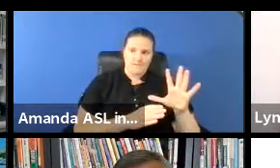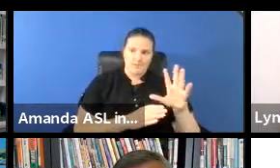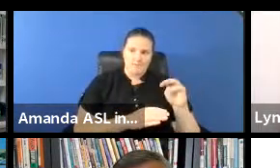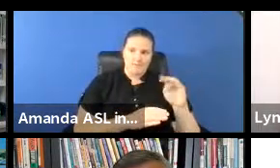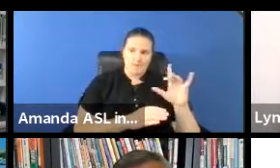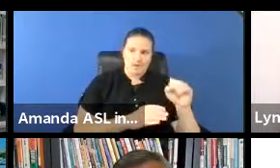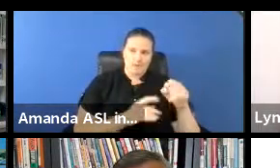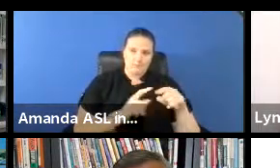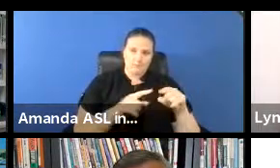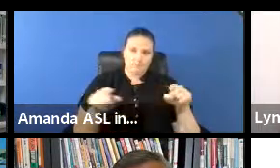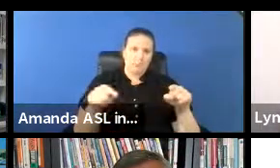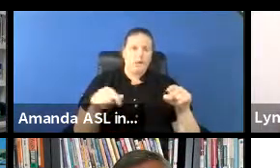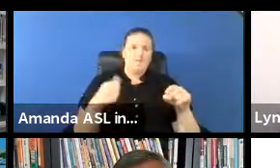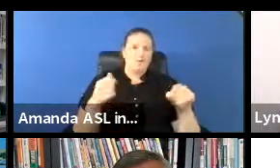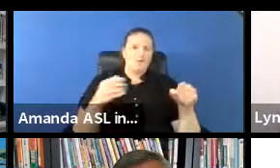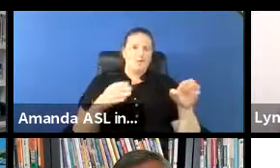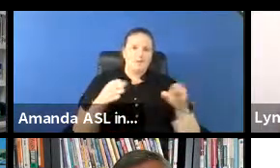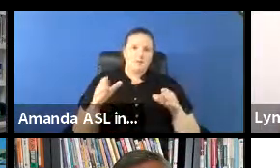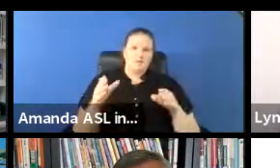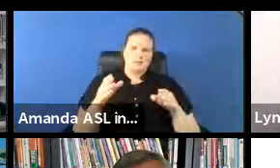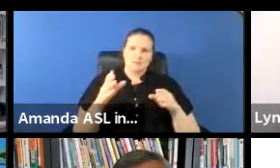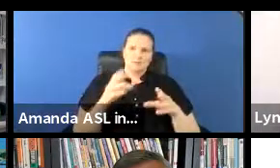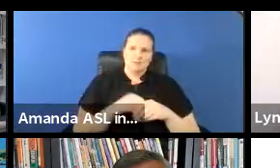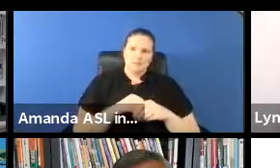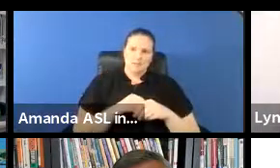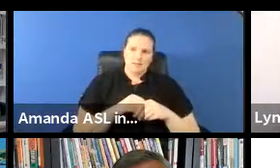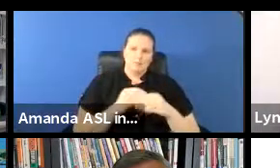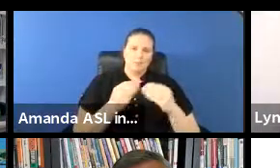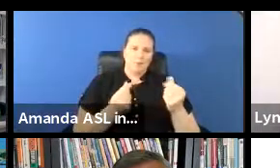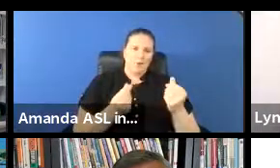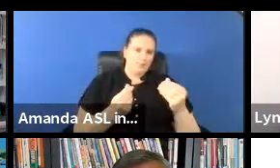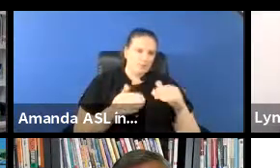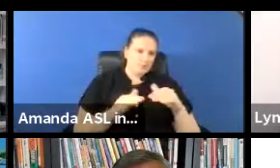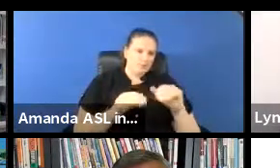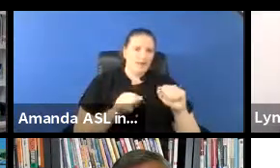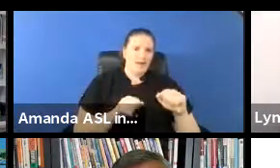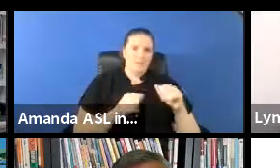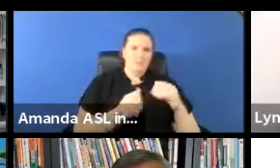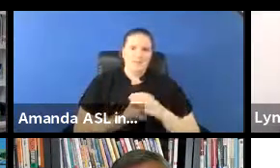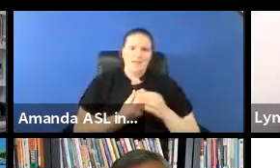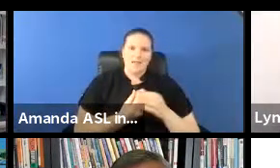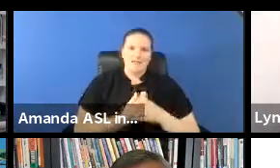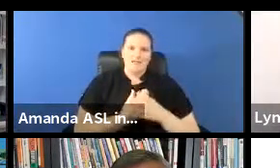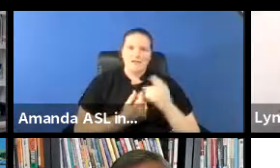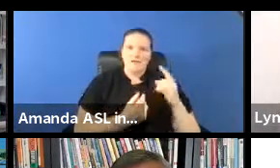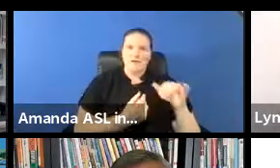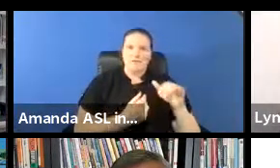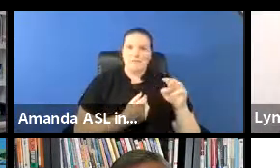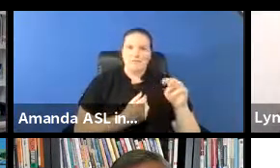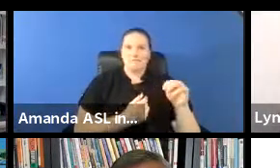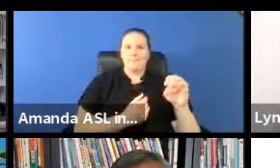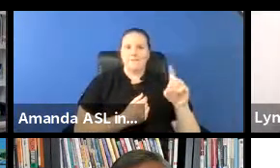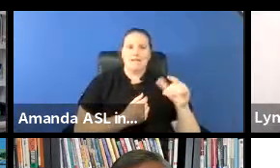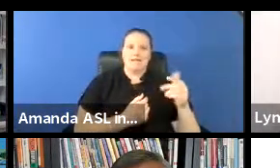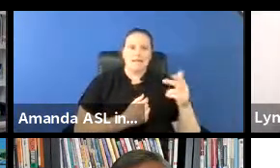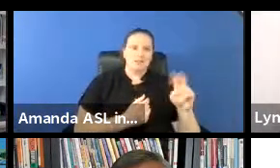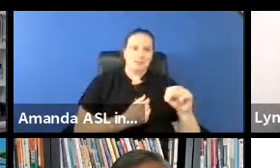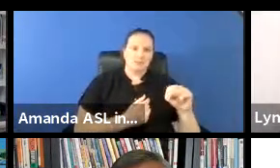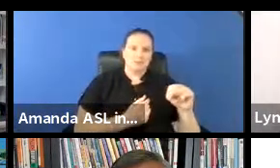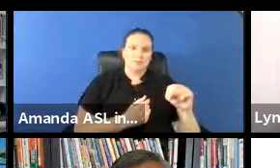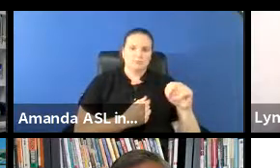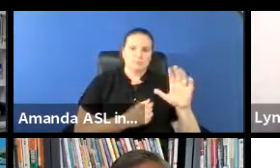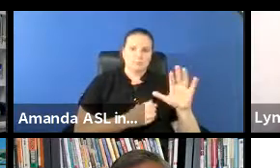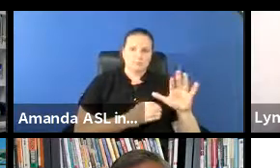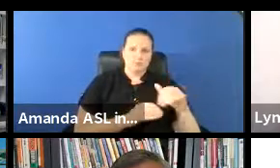other means of obtaining properties where we can do plantings for the mitigation and offset